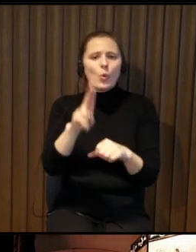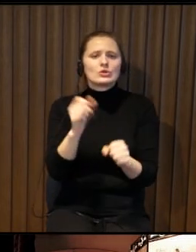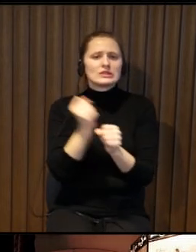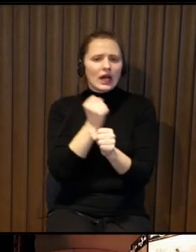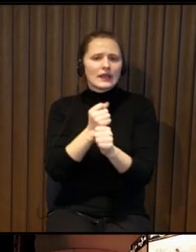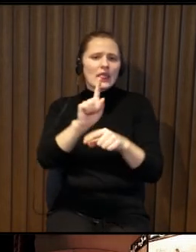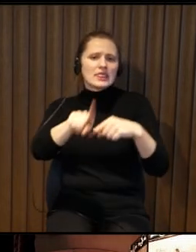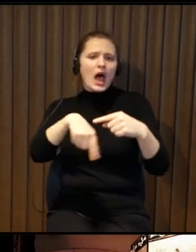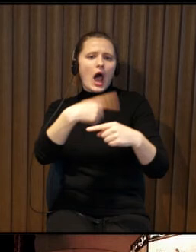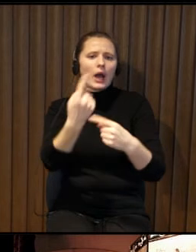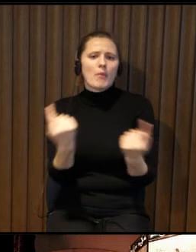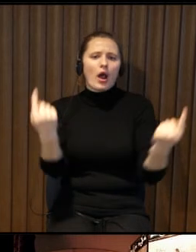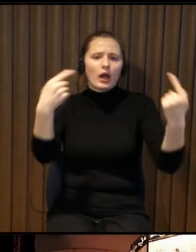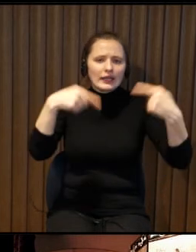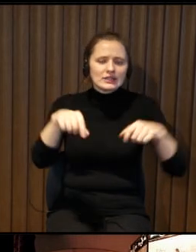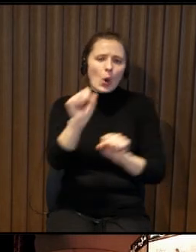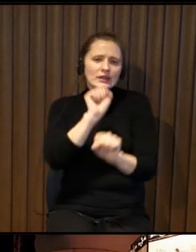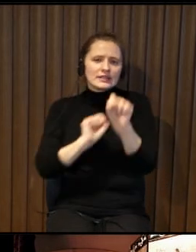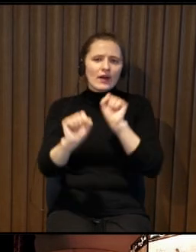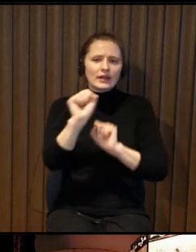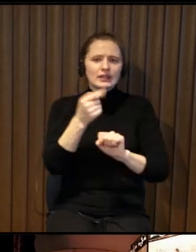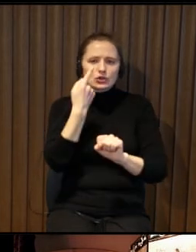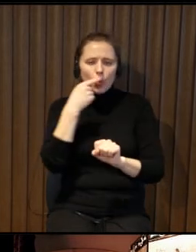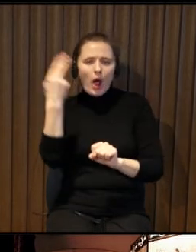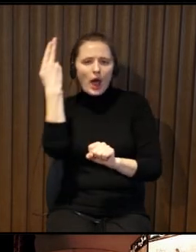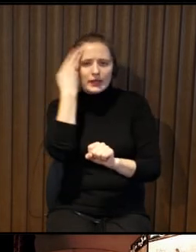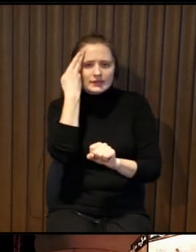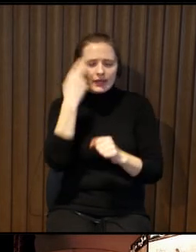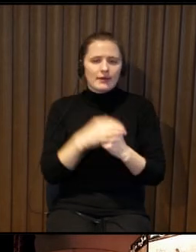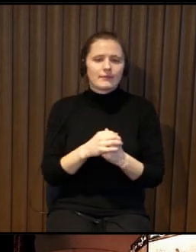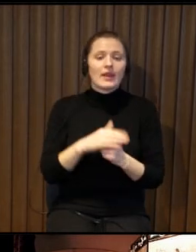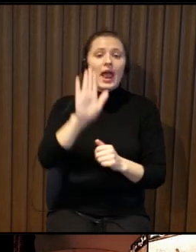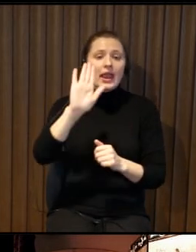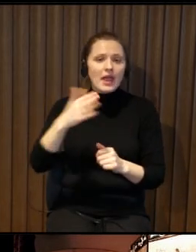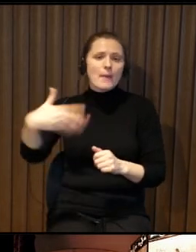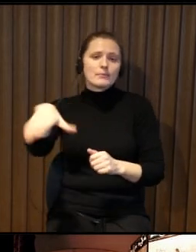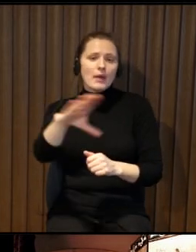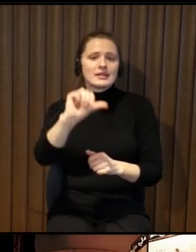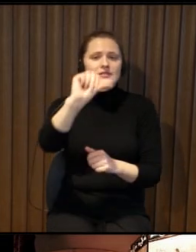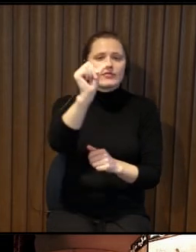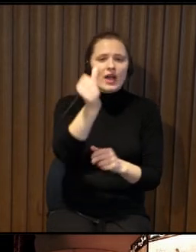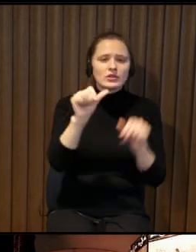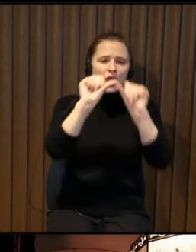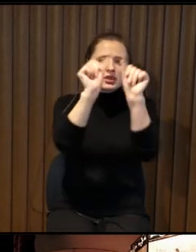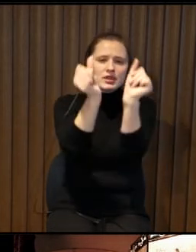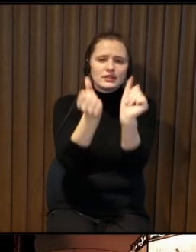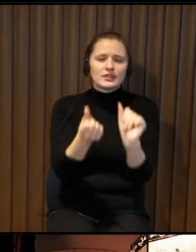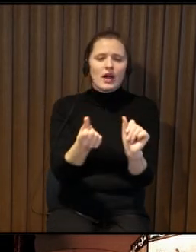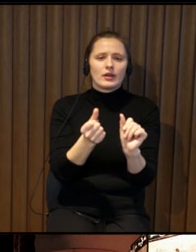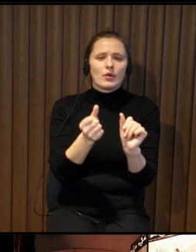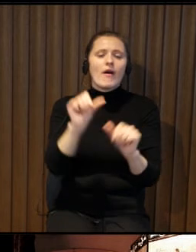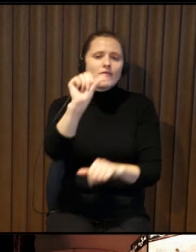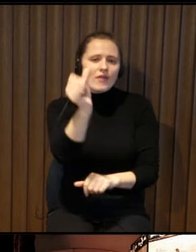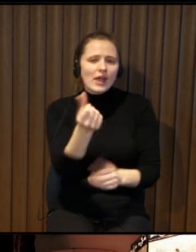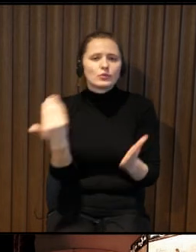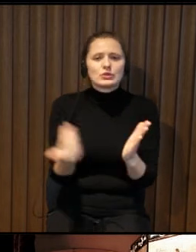If we design to include the needs at the edge of our human starburst, our designs will give the people in the middle room